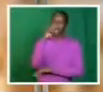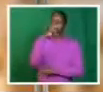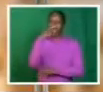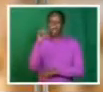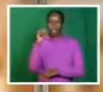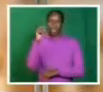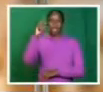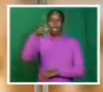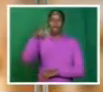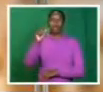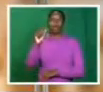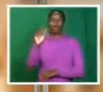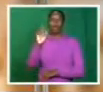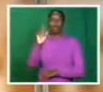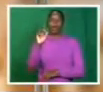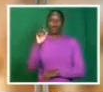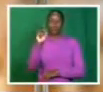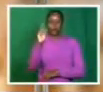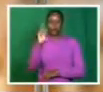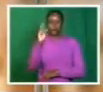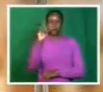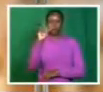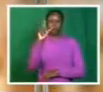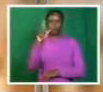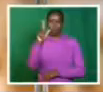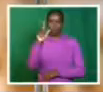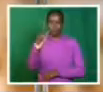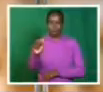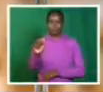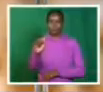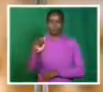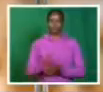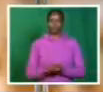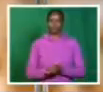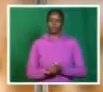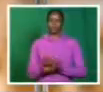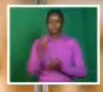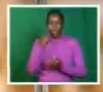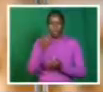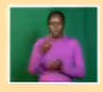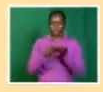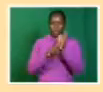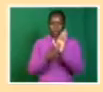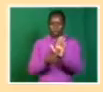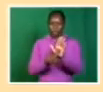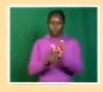a parabolic shape. Let's look at this example with me here.